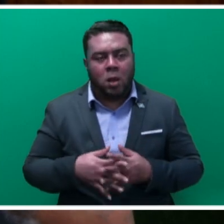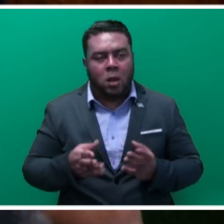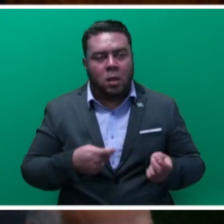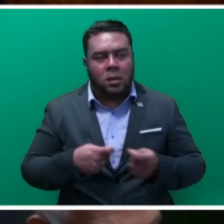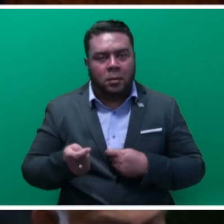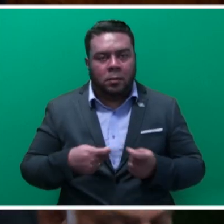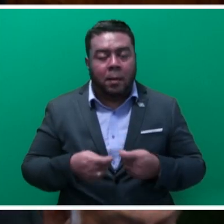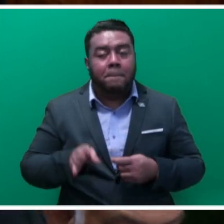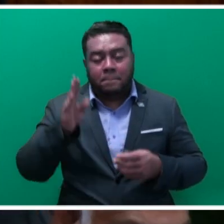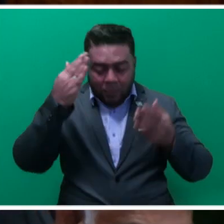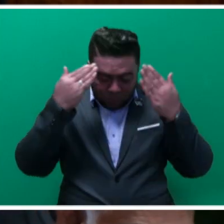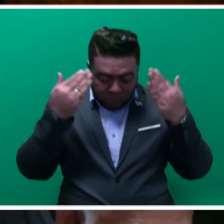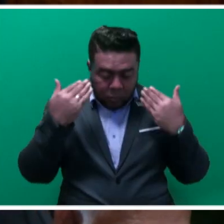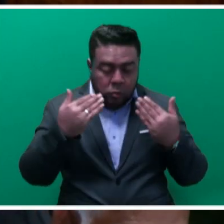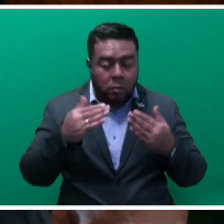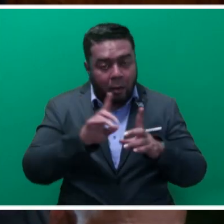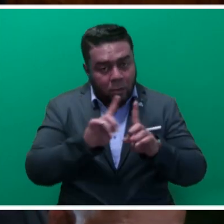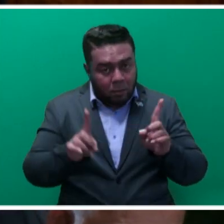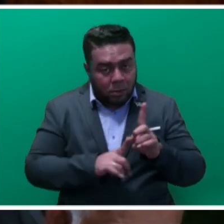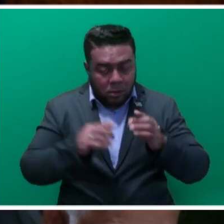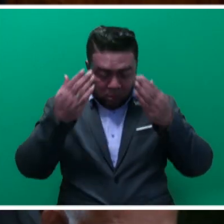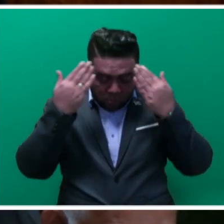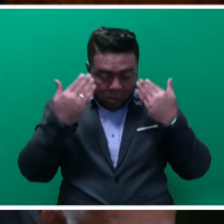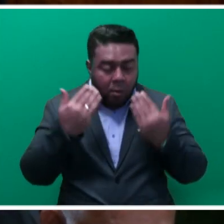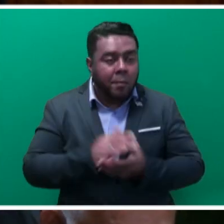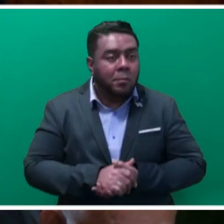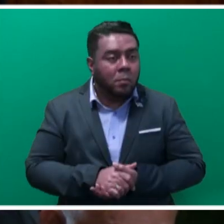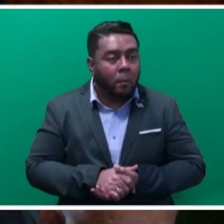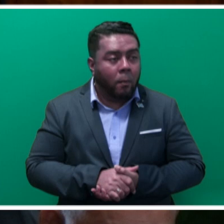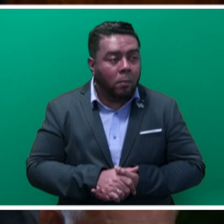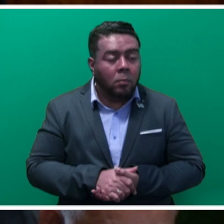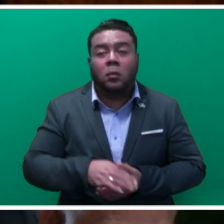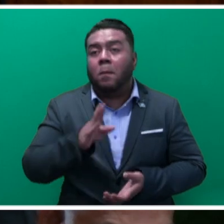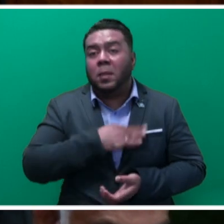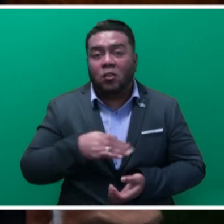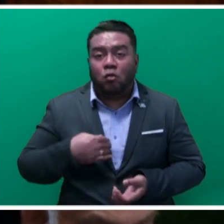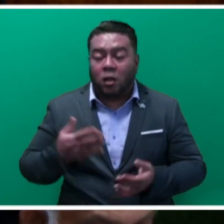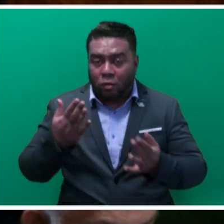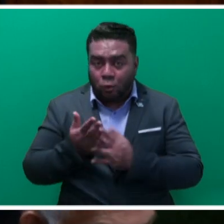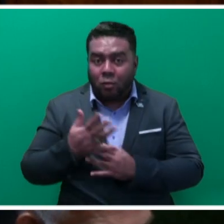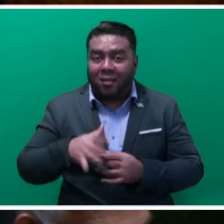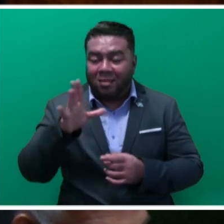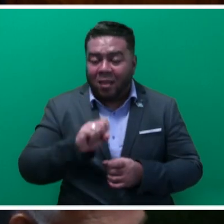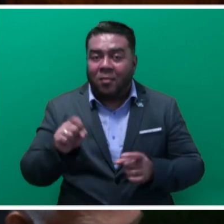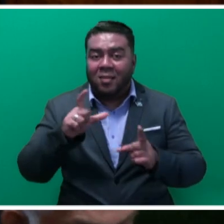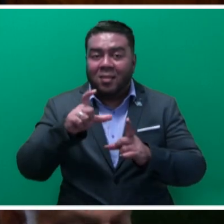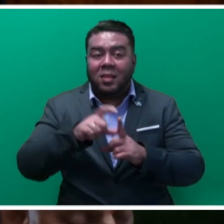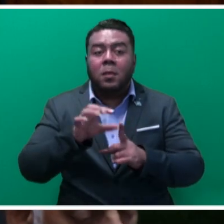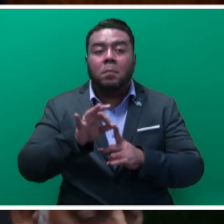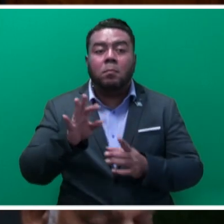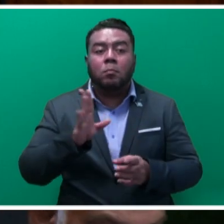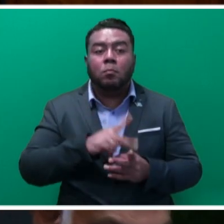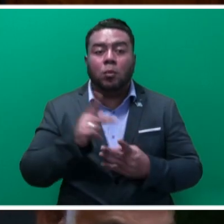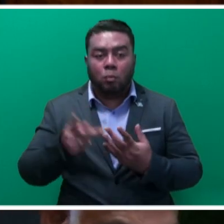Madam Deputy Speaker, the Ministry, through the CADP program,